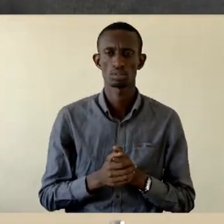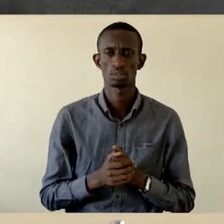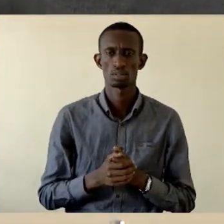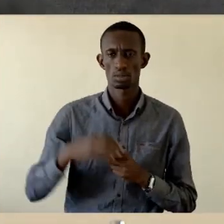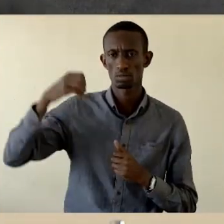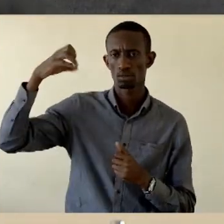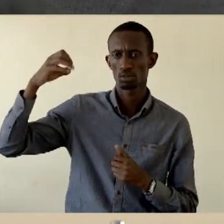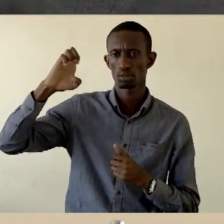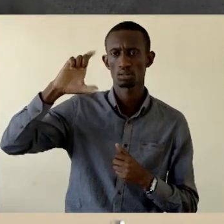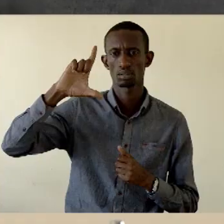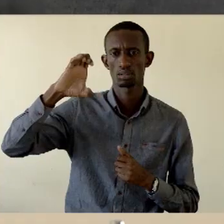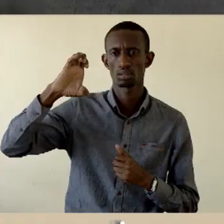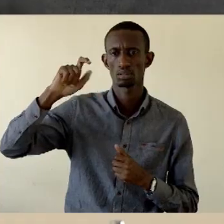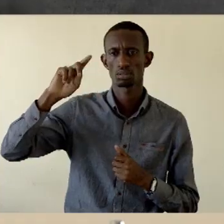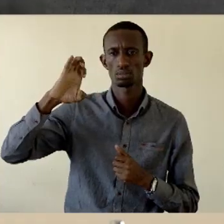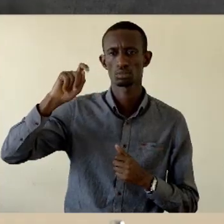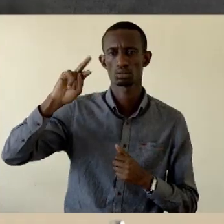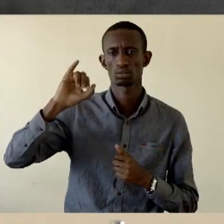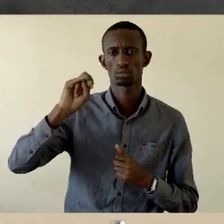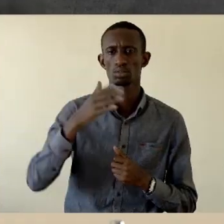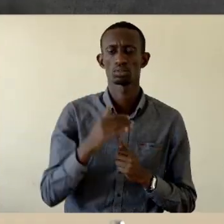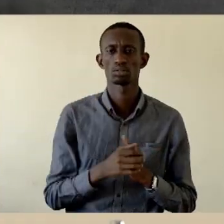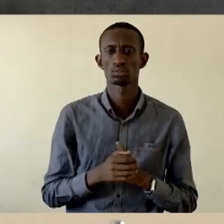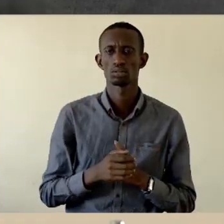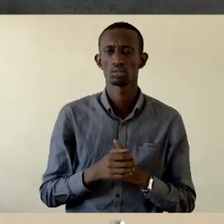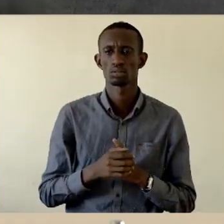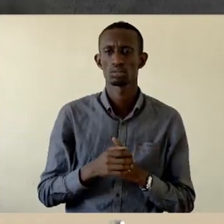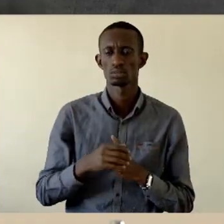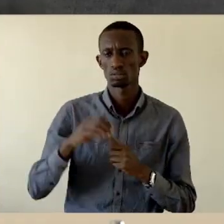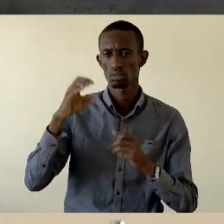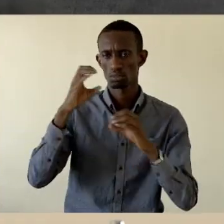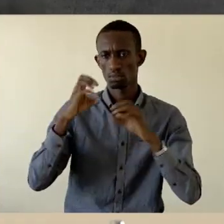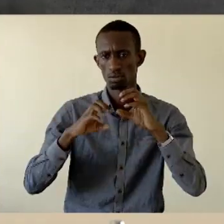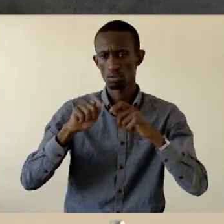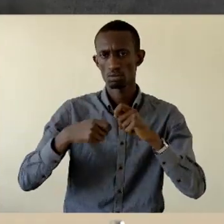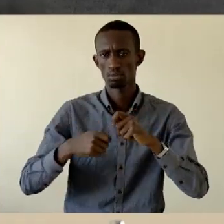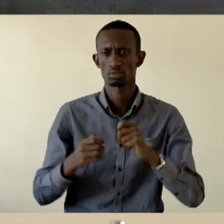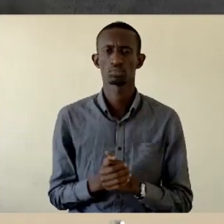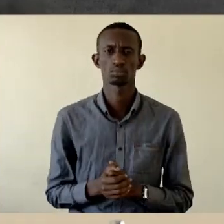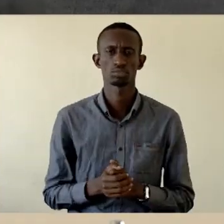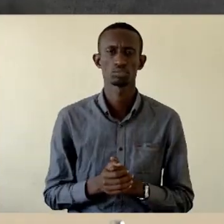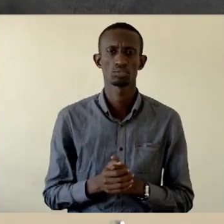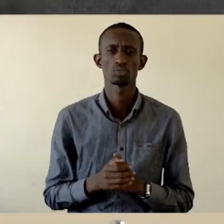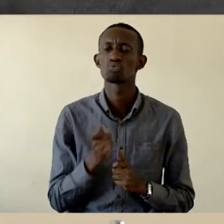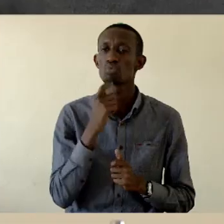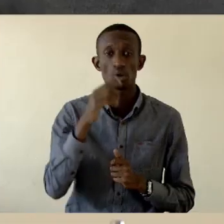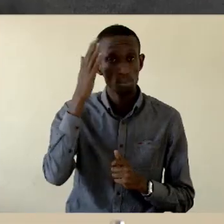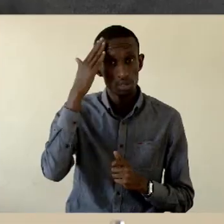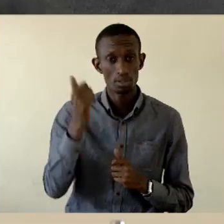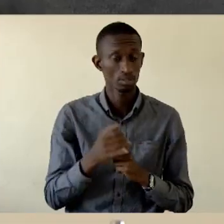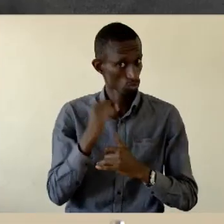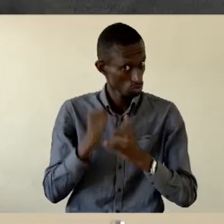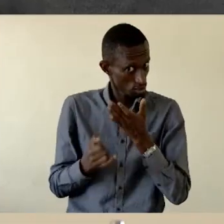the electronic configuration we studied, we did that in two forms. So you should also be able, at the end